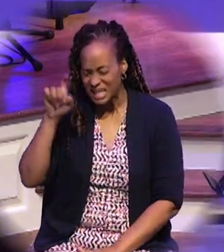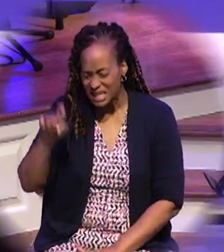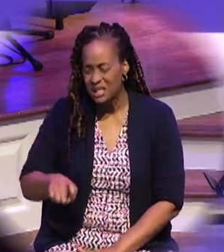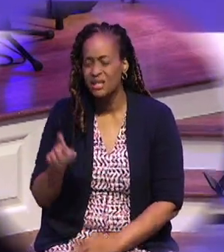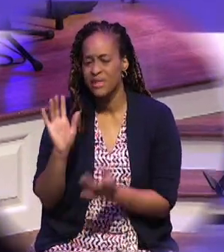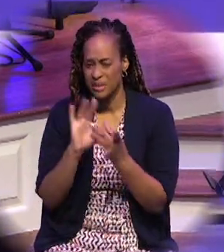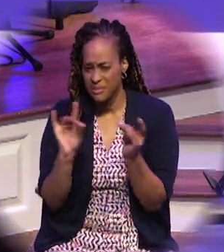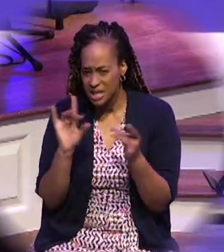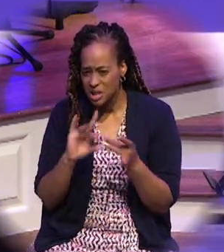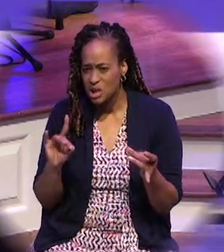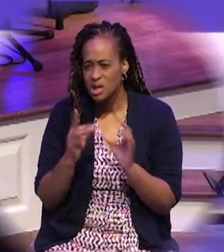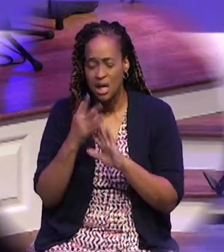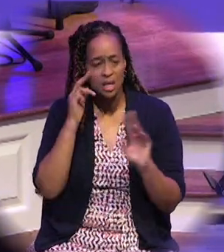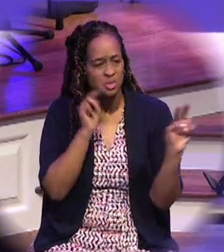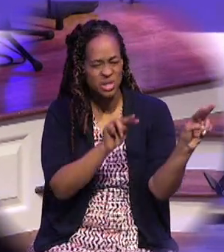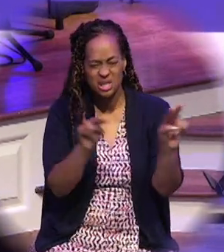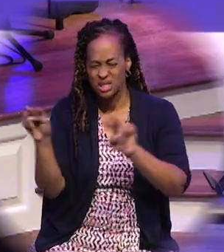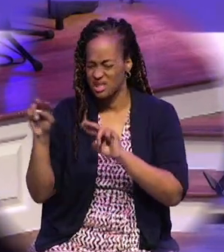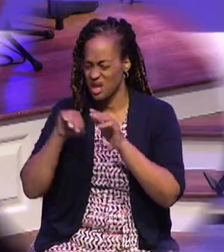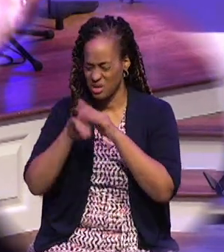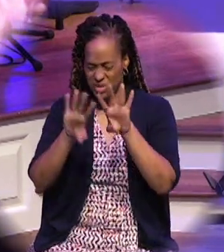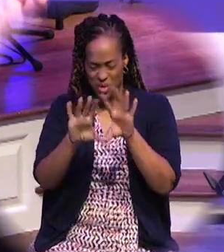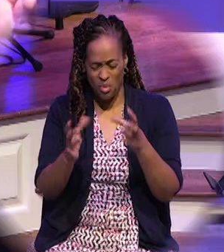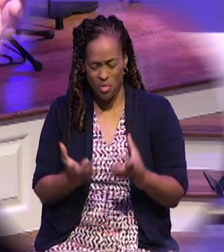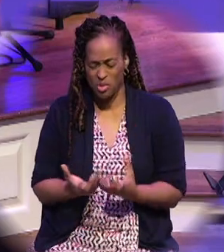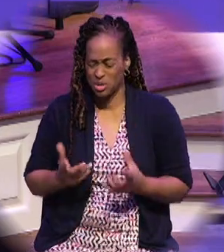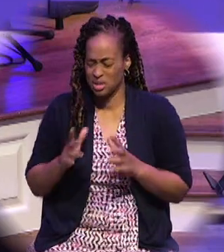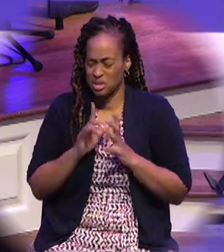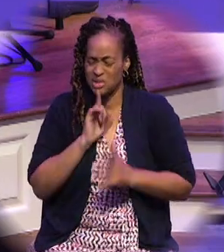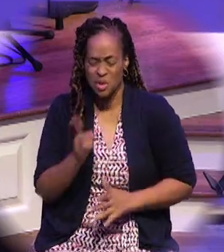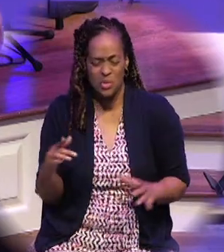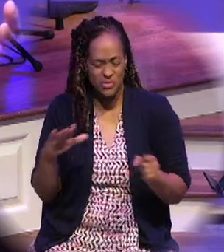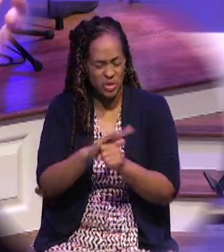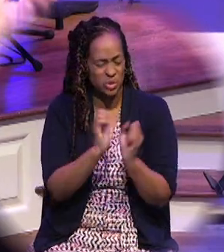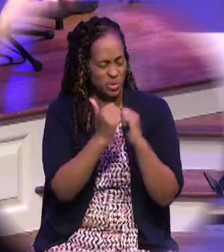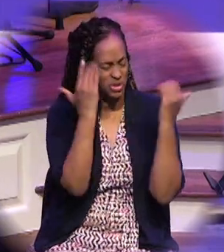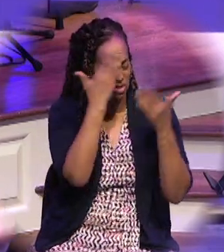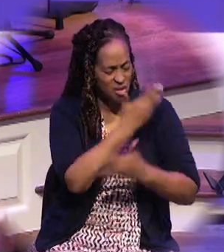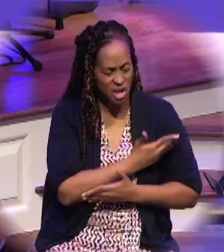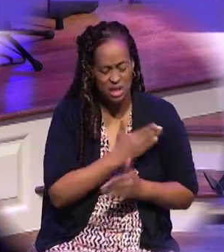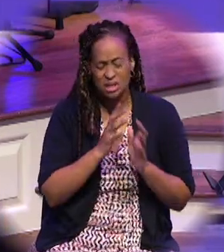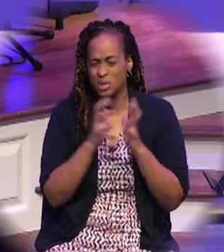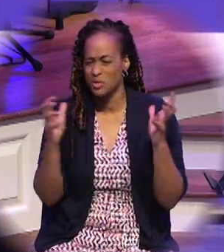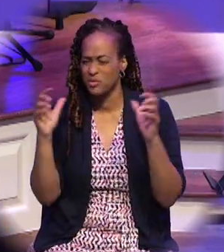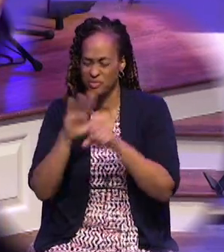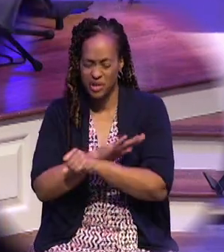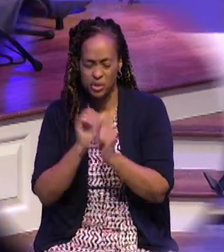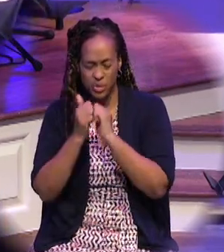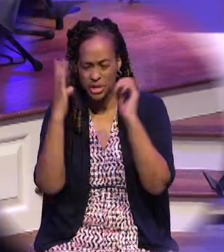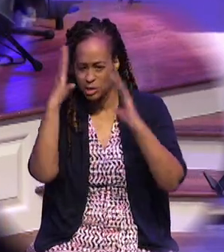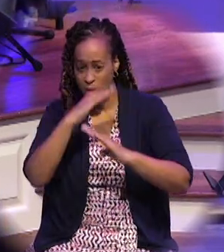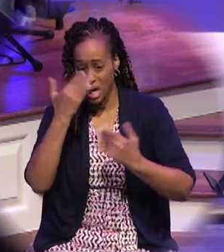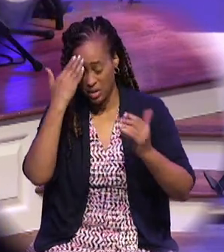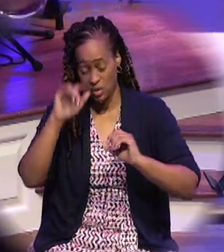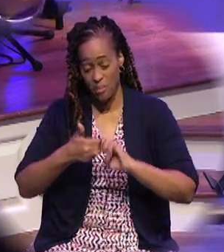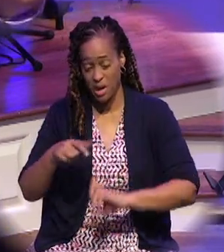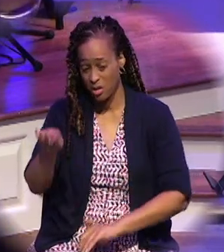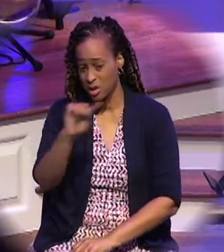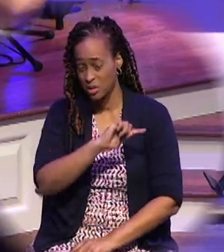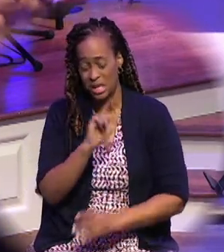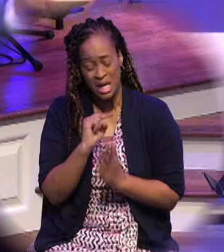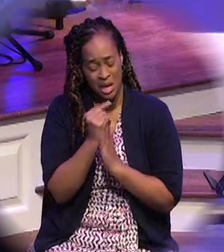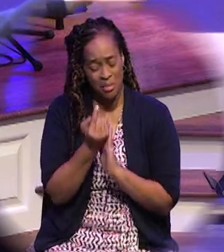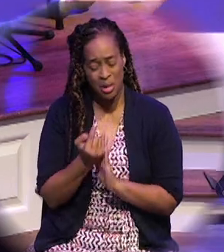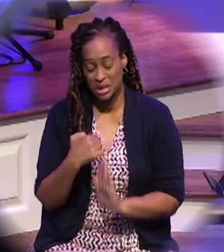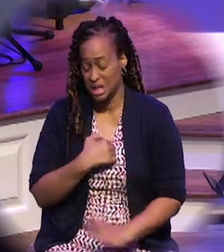message. Because we look out into the world and it is so filled with darkness, so filled with trouble that I don't know about you, but there are moments